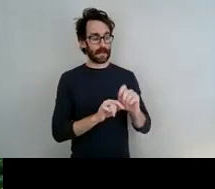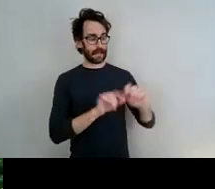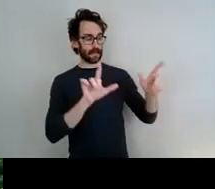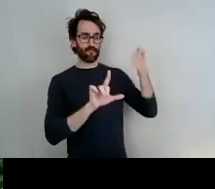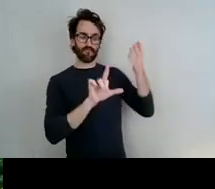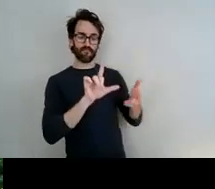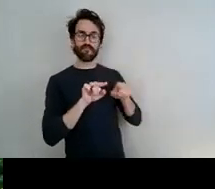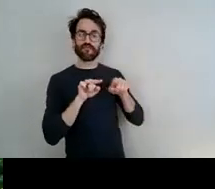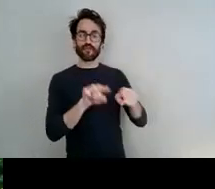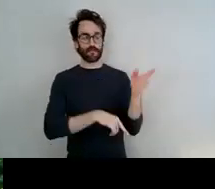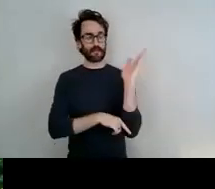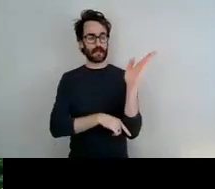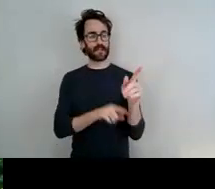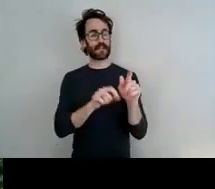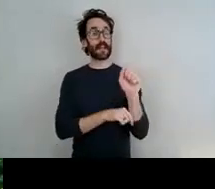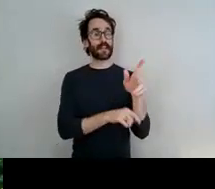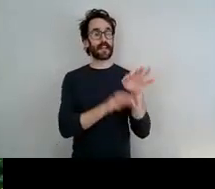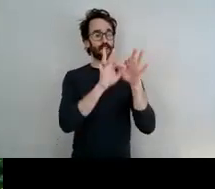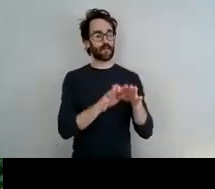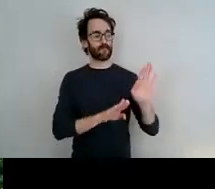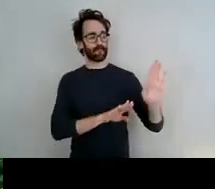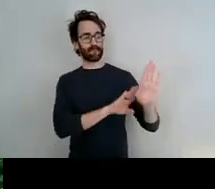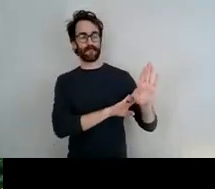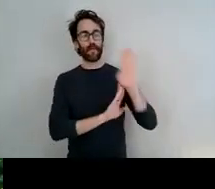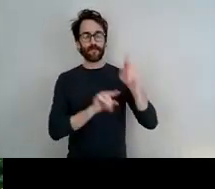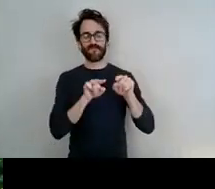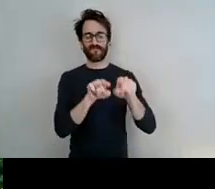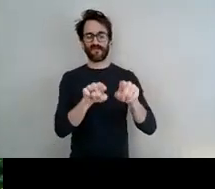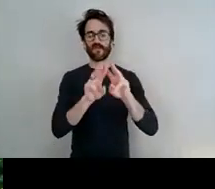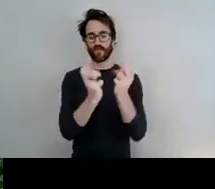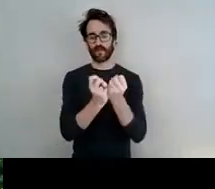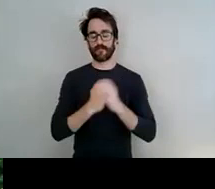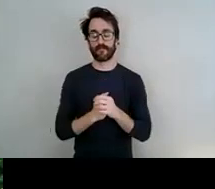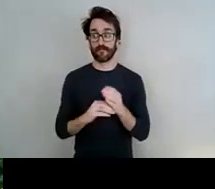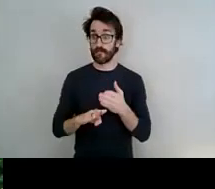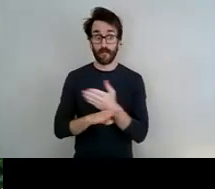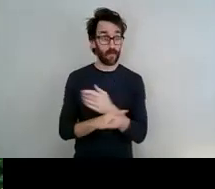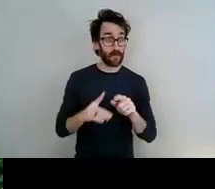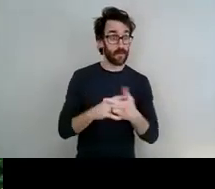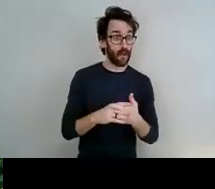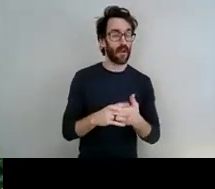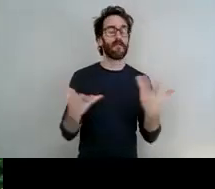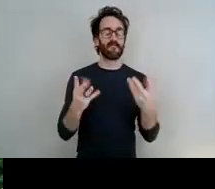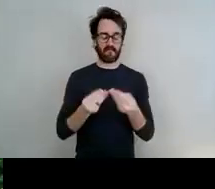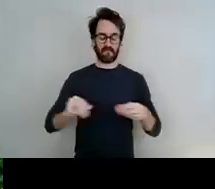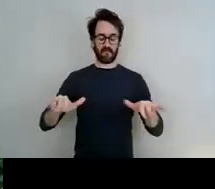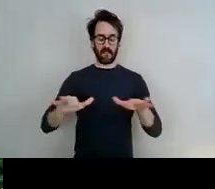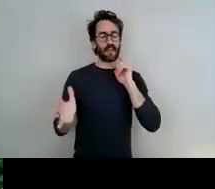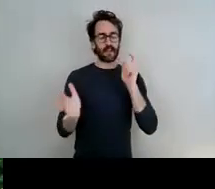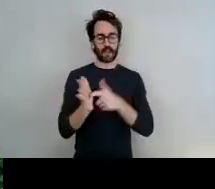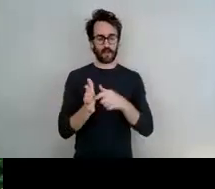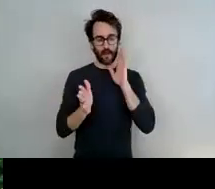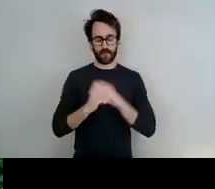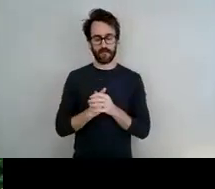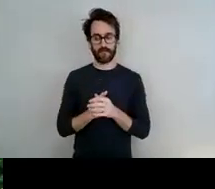time today. Just as before we begin, I'd like to provide our land acknowledgement. We acknowledge that